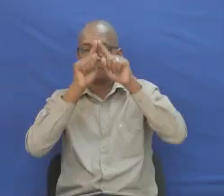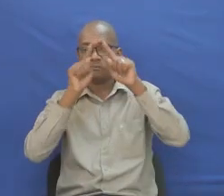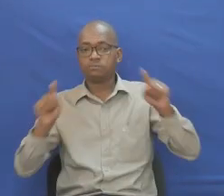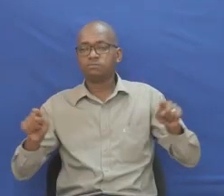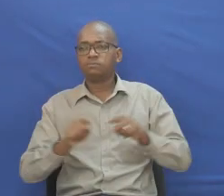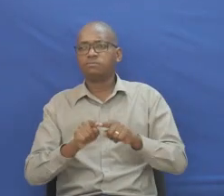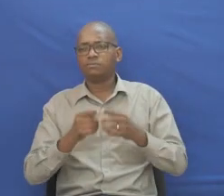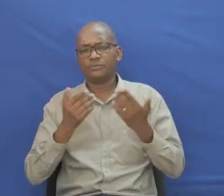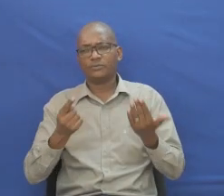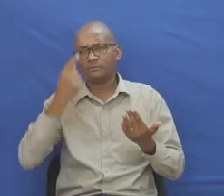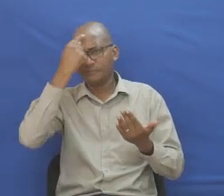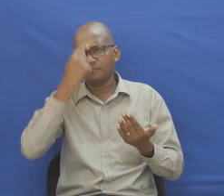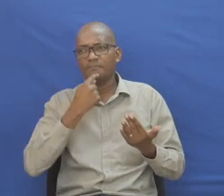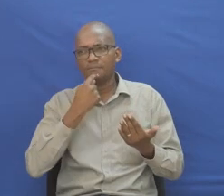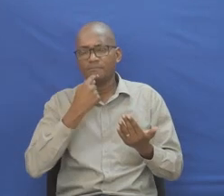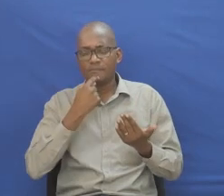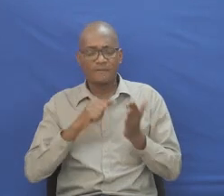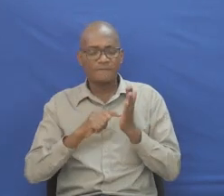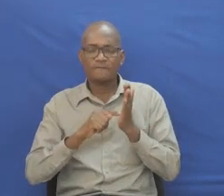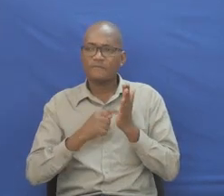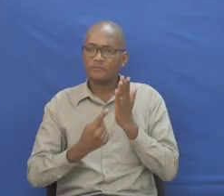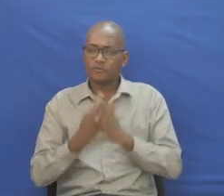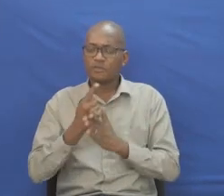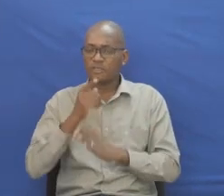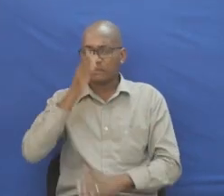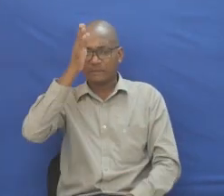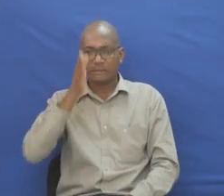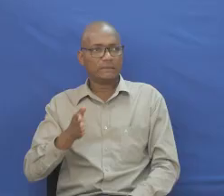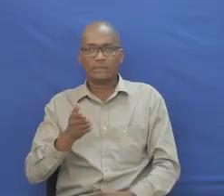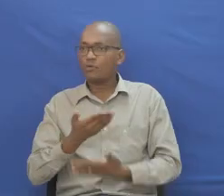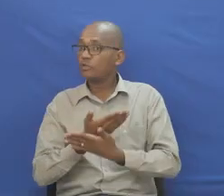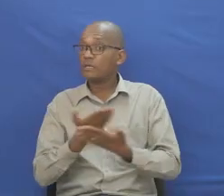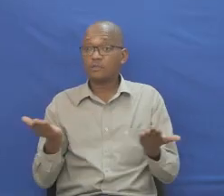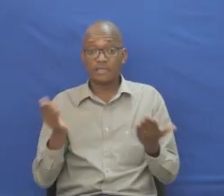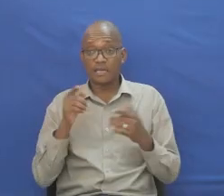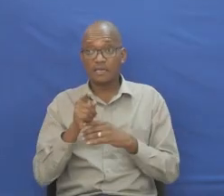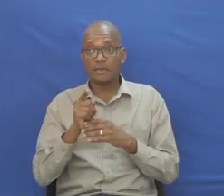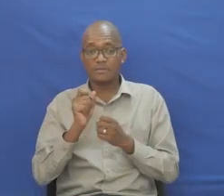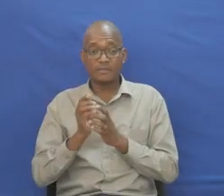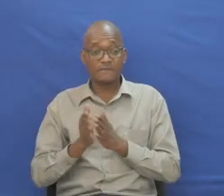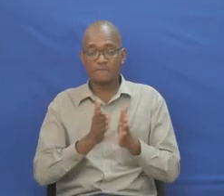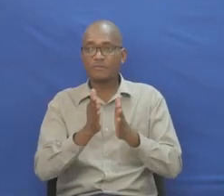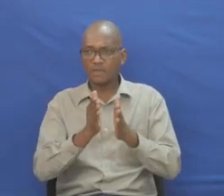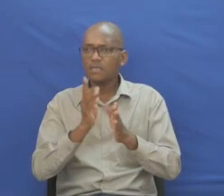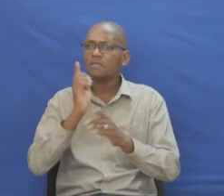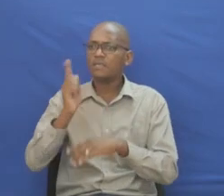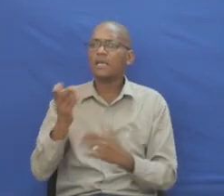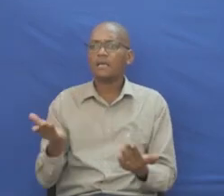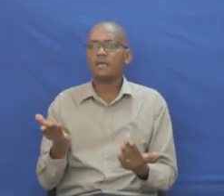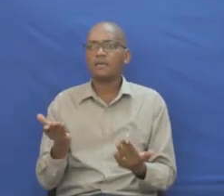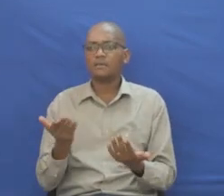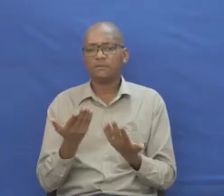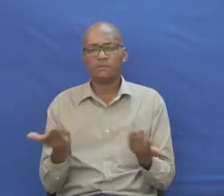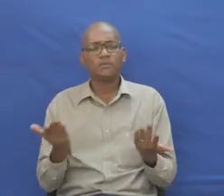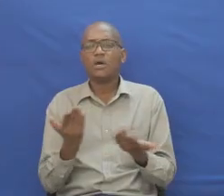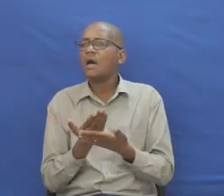question. From the original diagram, this side was not there. But in the formula, it is there. How can we eliminate this